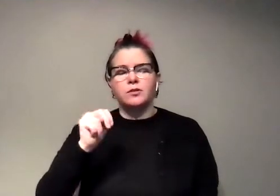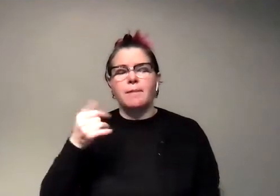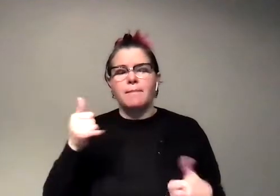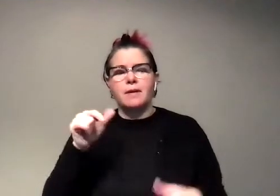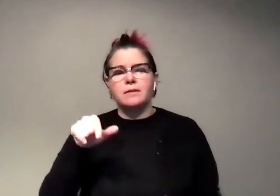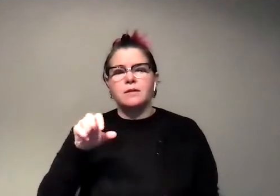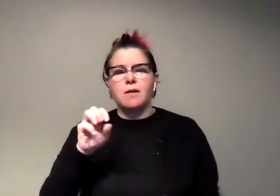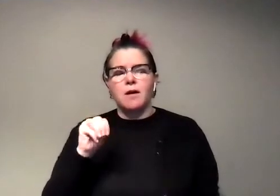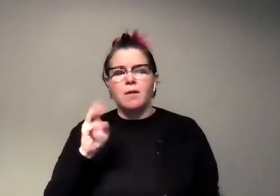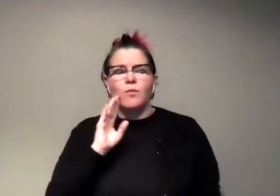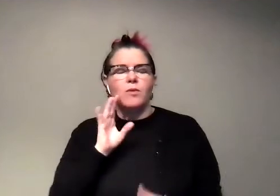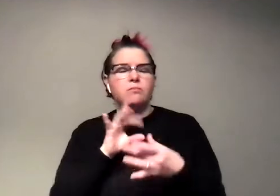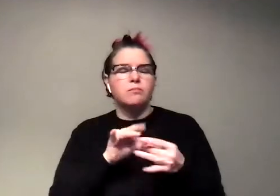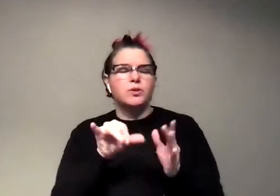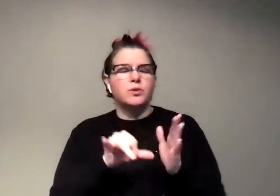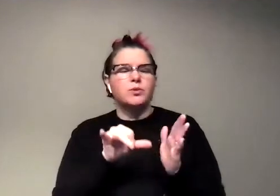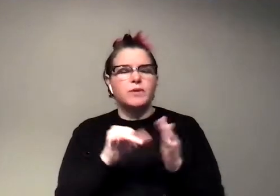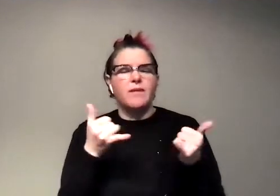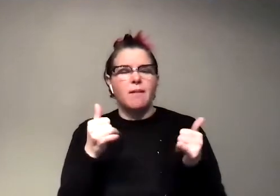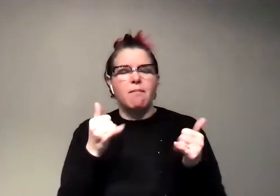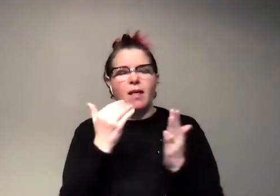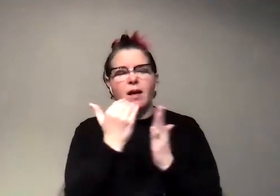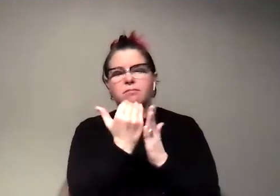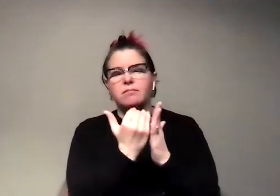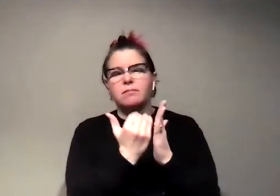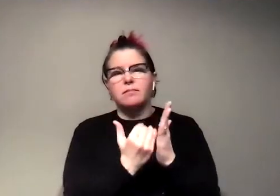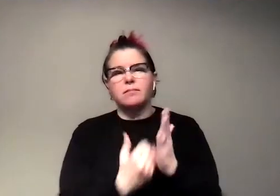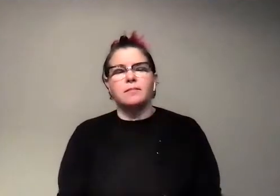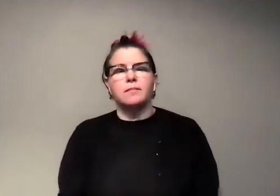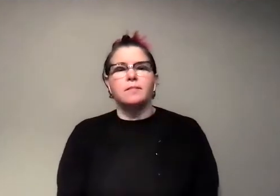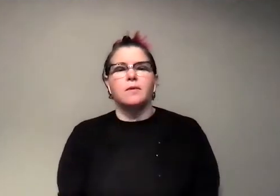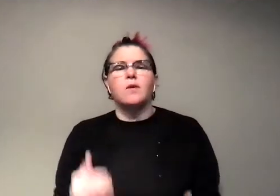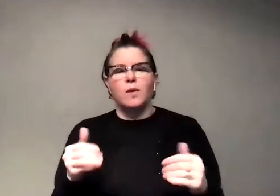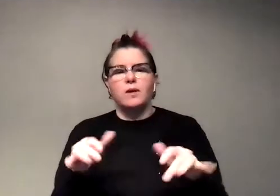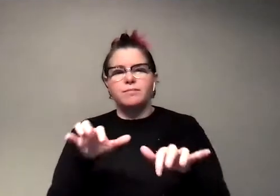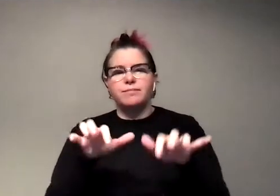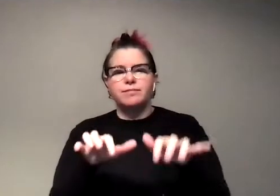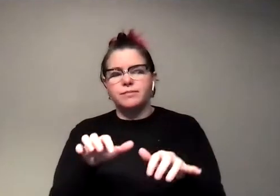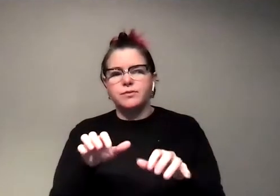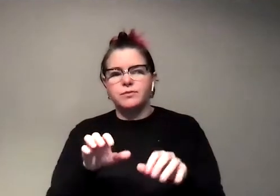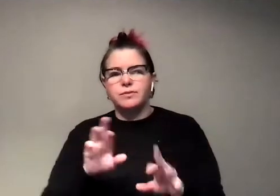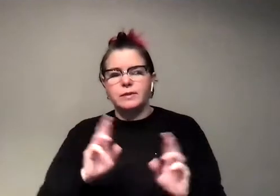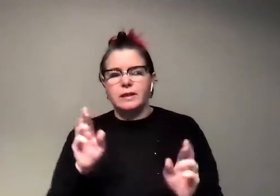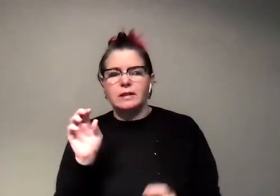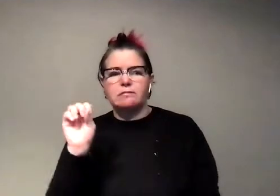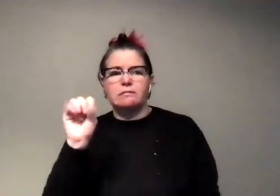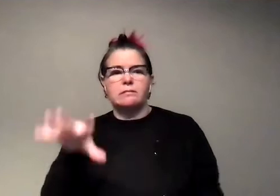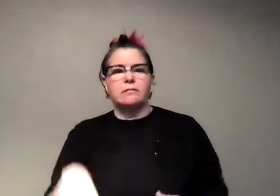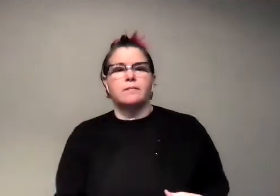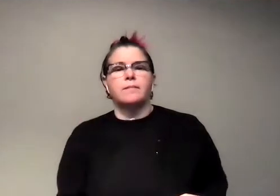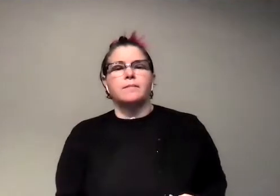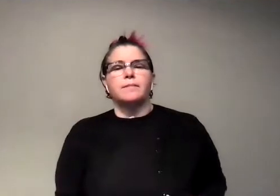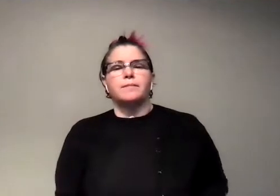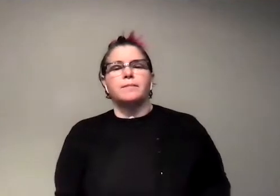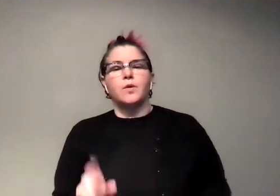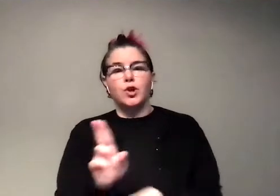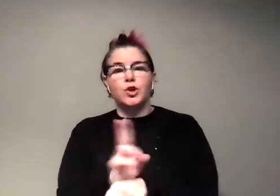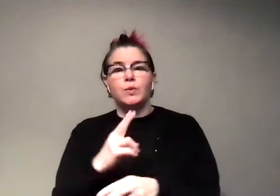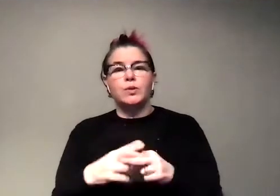link to the YouTube playlist. Great. I just put that in the yeah, or that username on